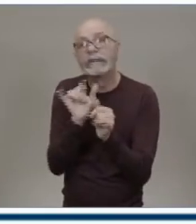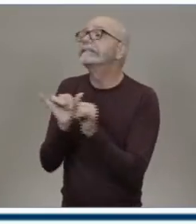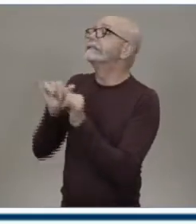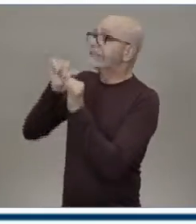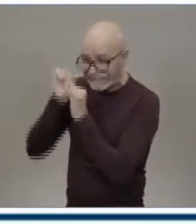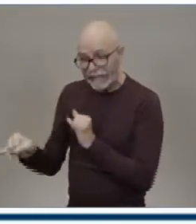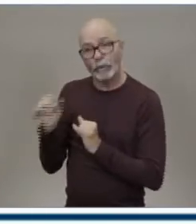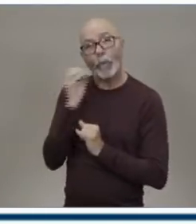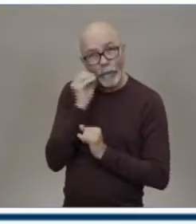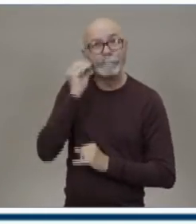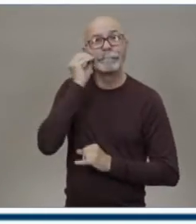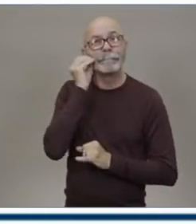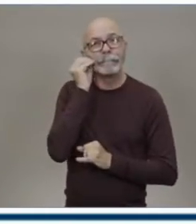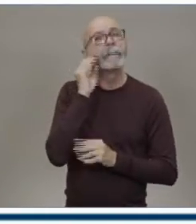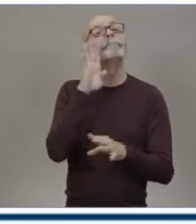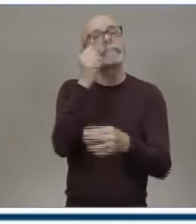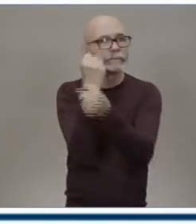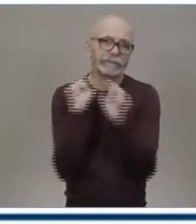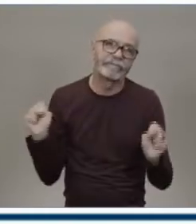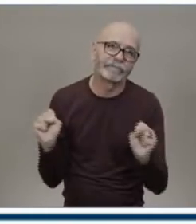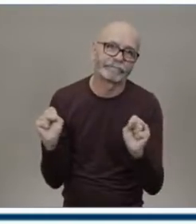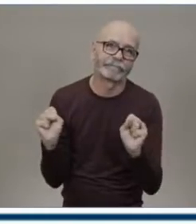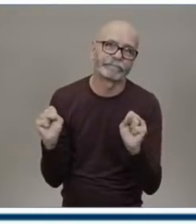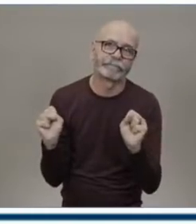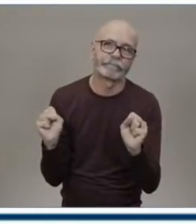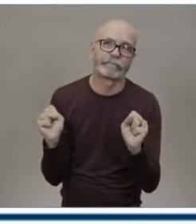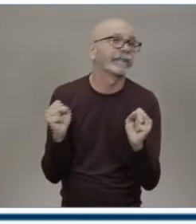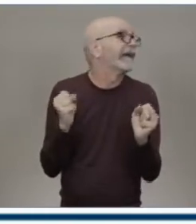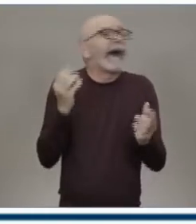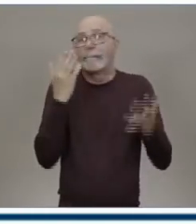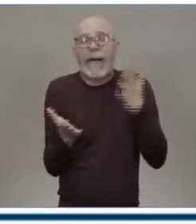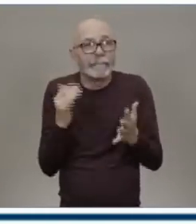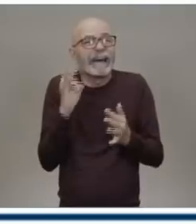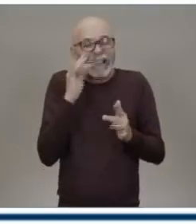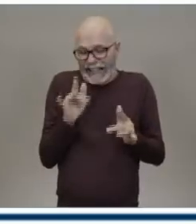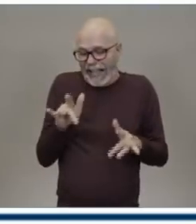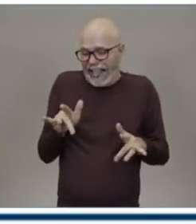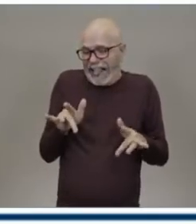sorry. Even if your symptoms are mild, please go home or